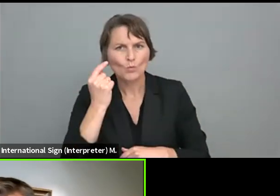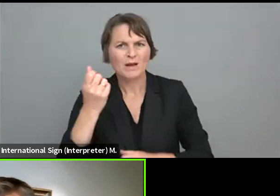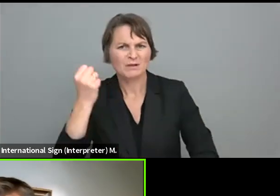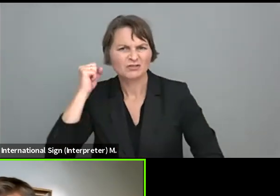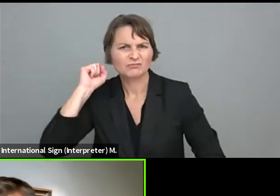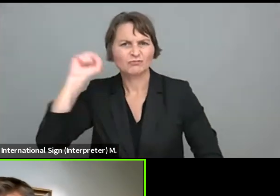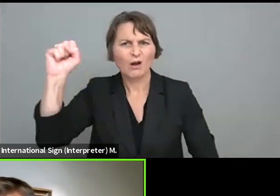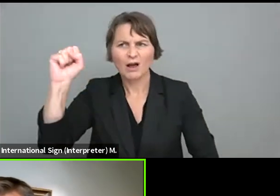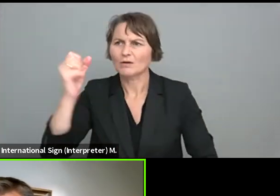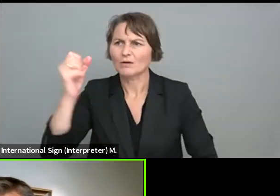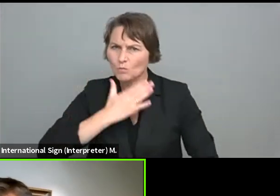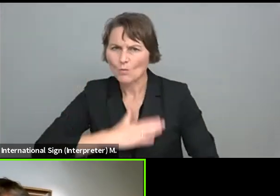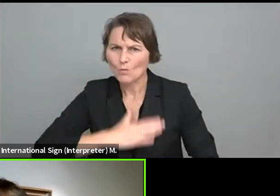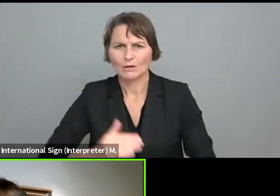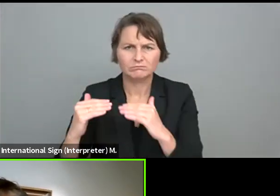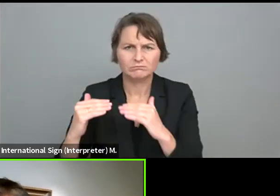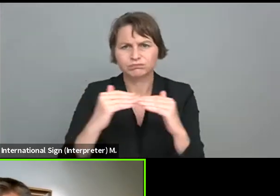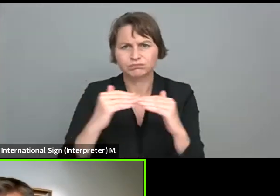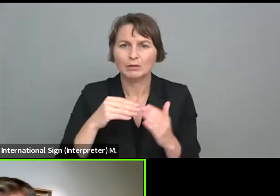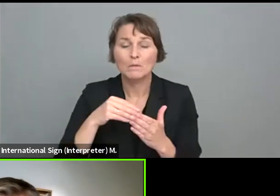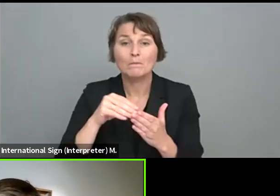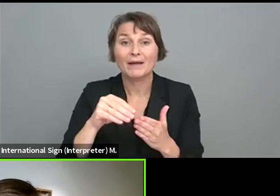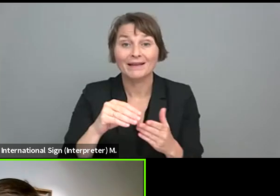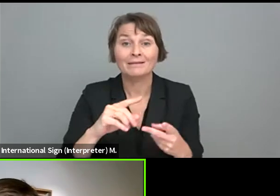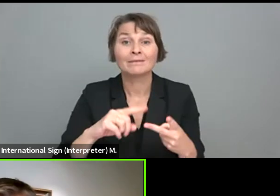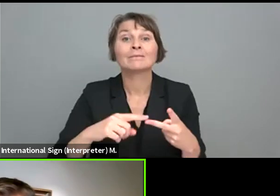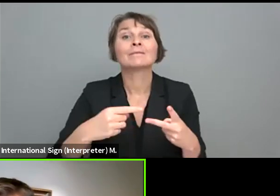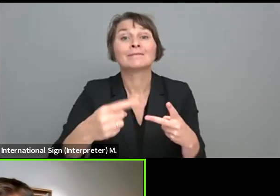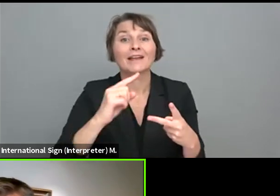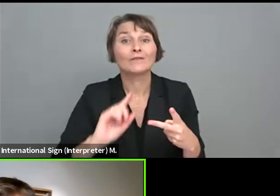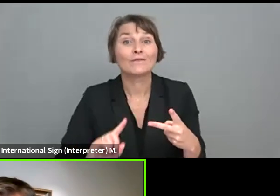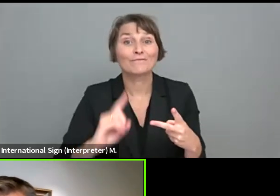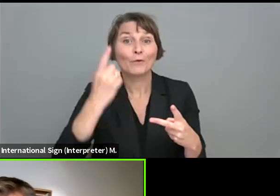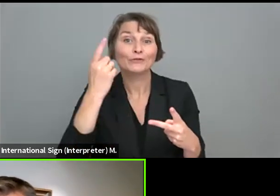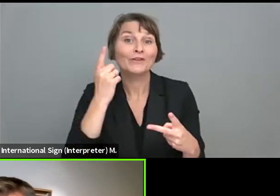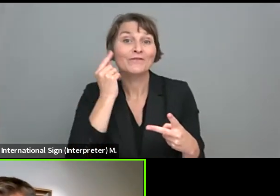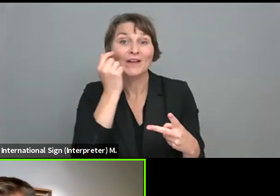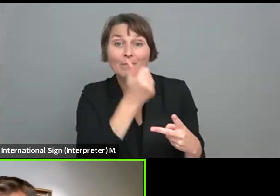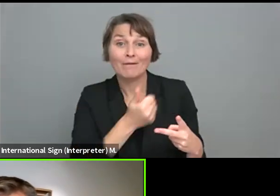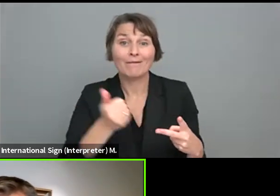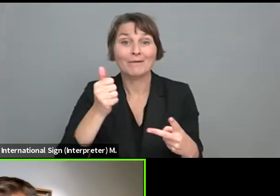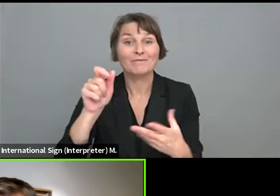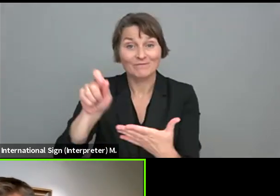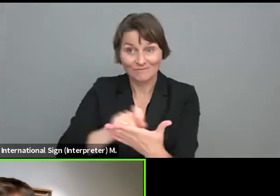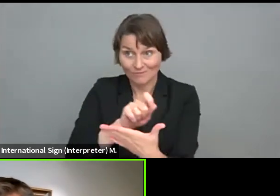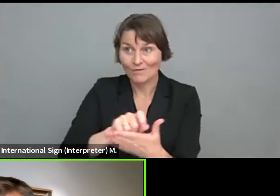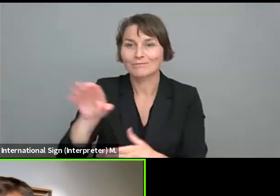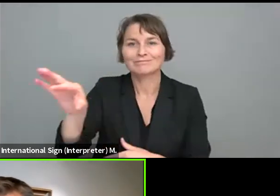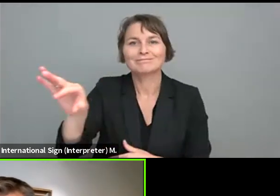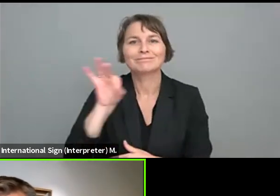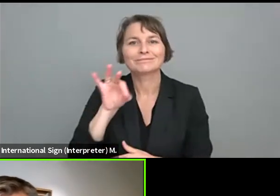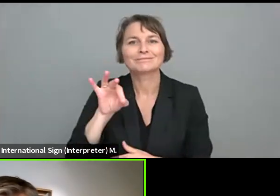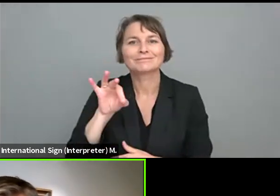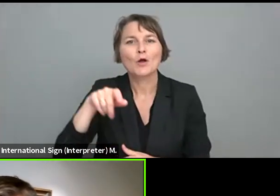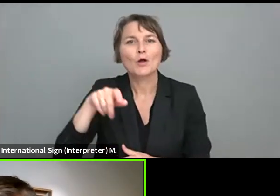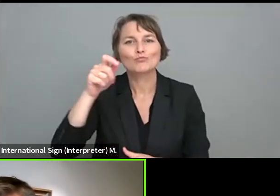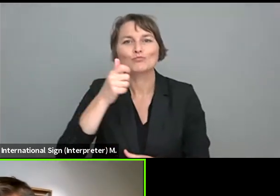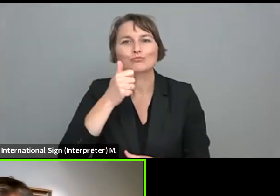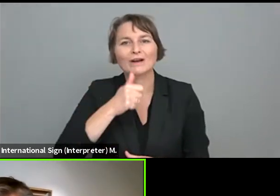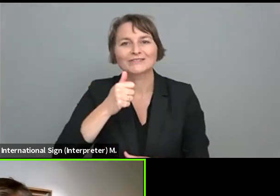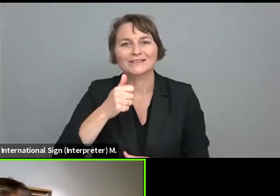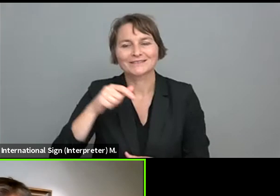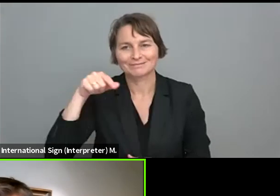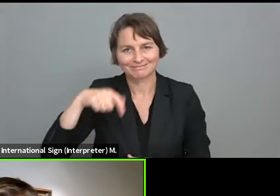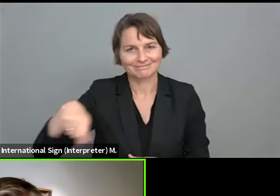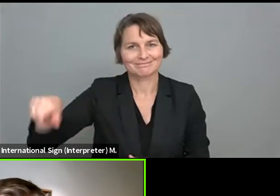resulting in the election of the first female president, and really gradually just putting gender issues more on top of the political agenda. And